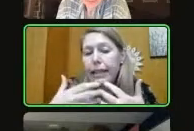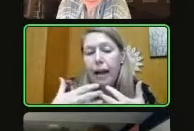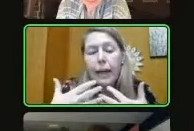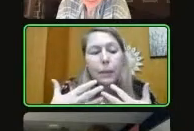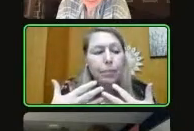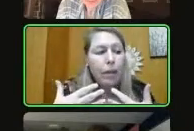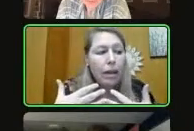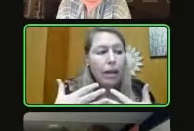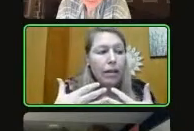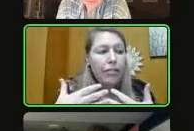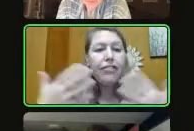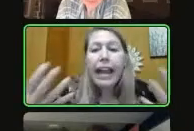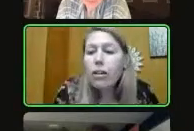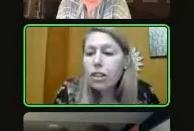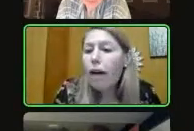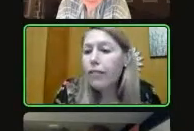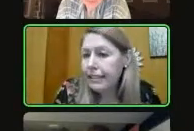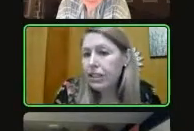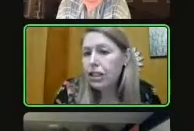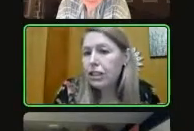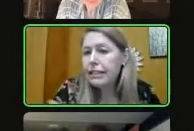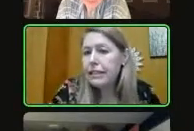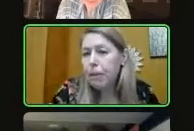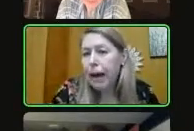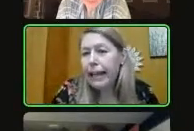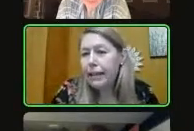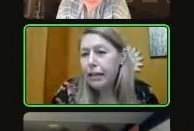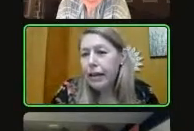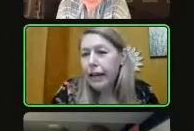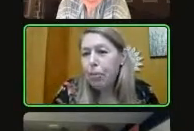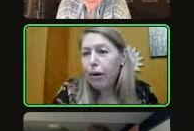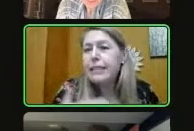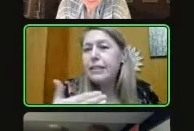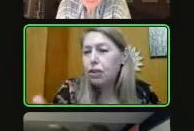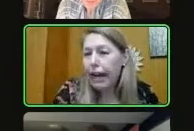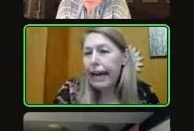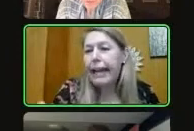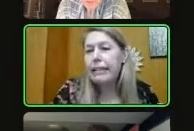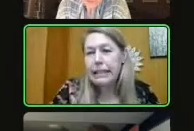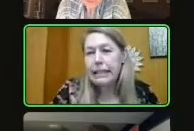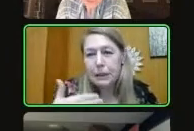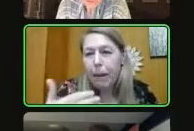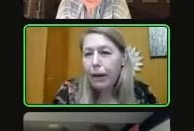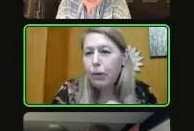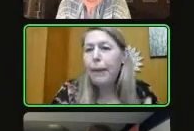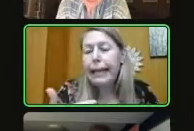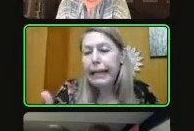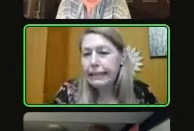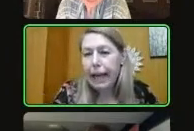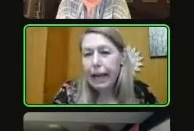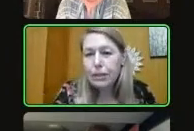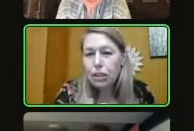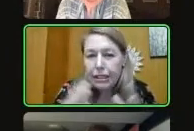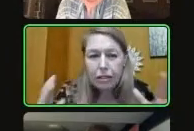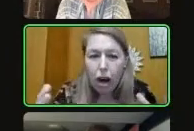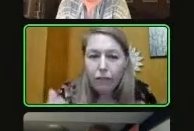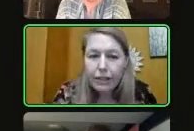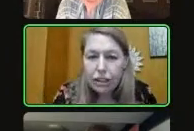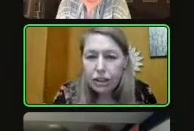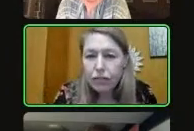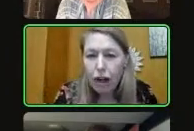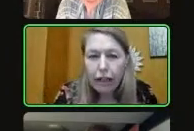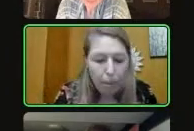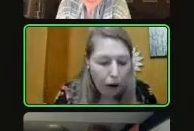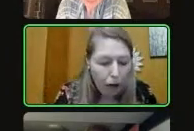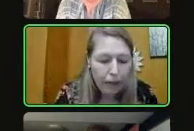really failed conversations despite impressive training and despite repeated attempts, just